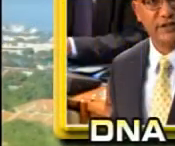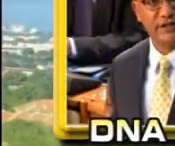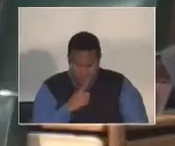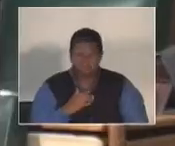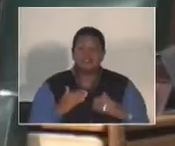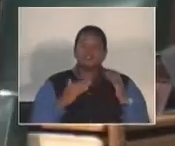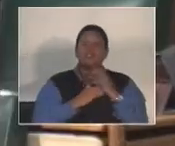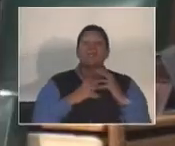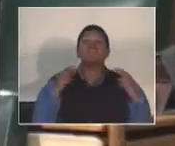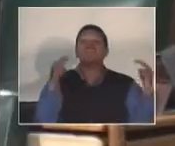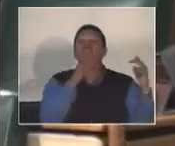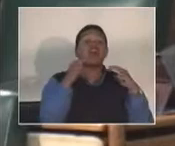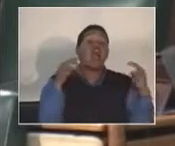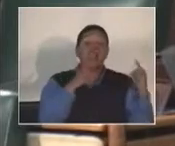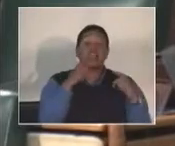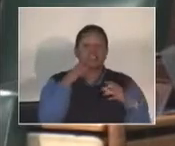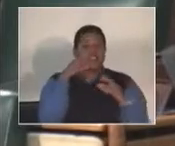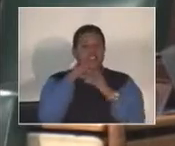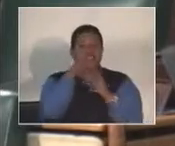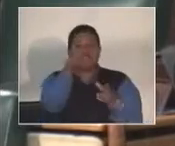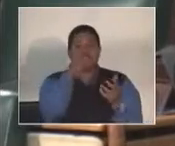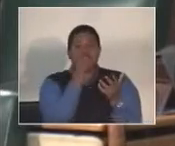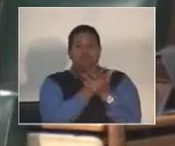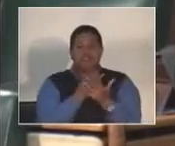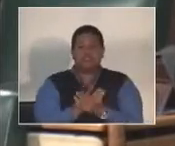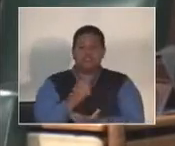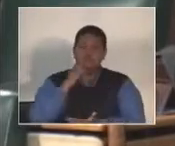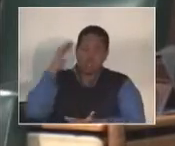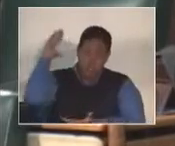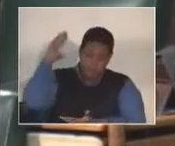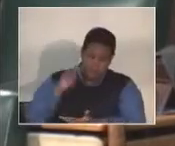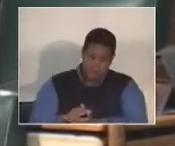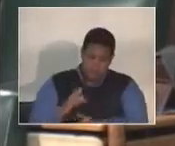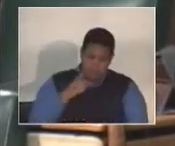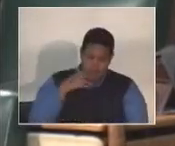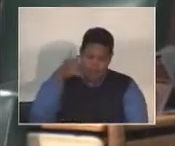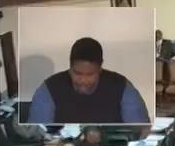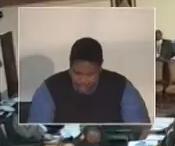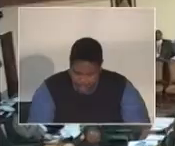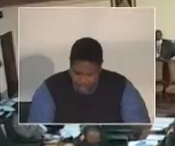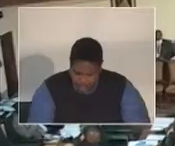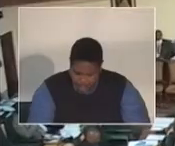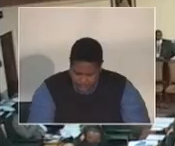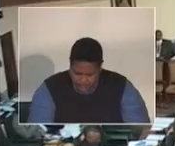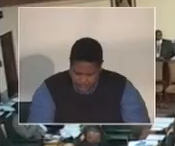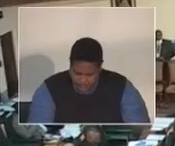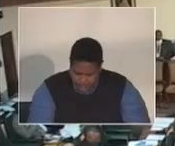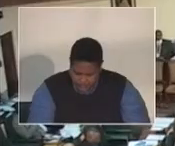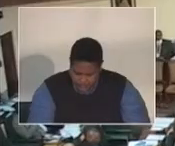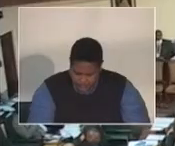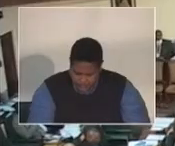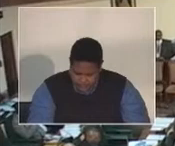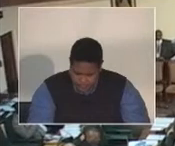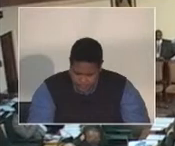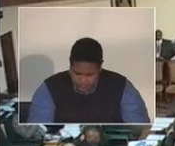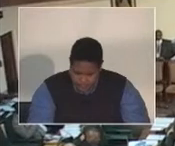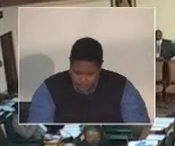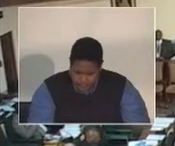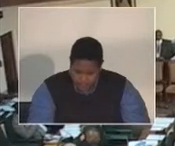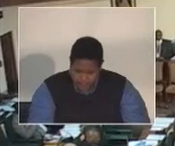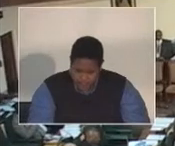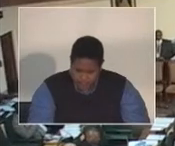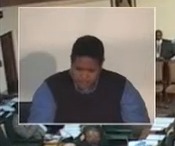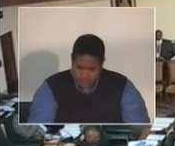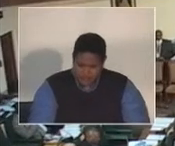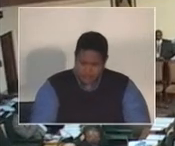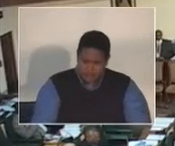Representatives. National Security Minister Peter Bunting tabled the Deoxyribonucleic Acid DNA Evidence Act 2015 while making his contribution